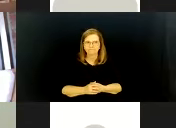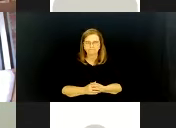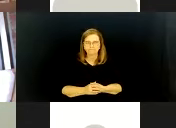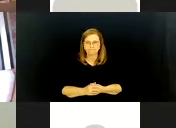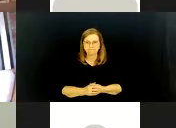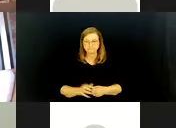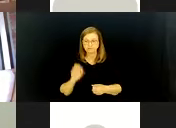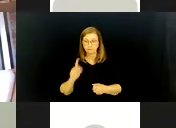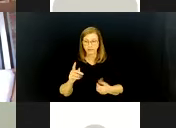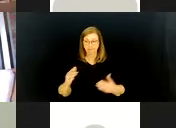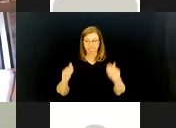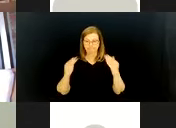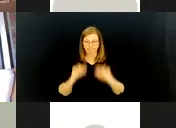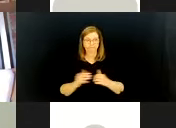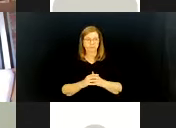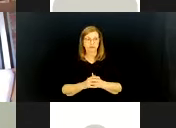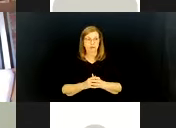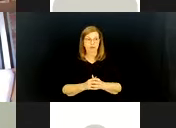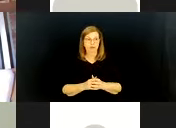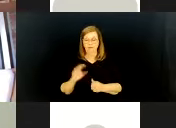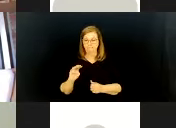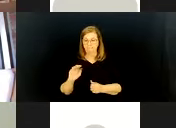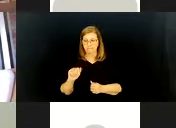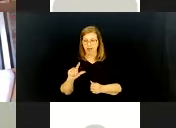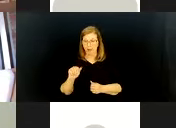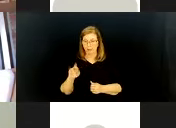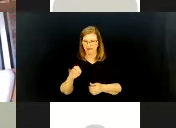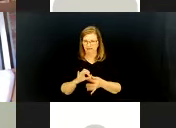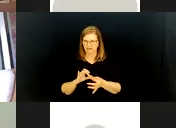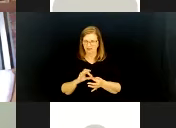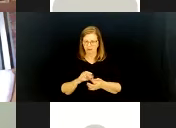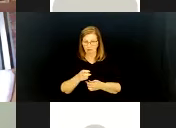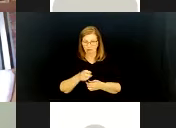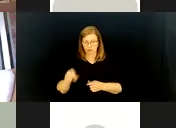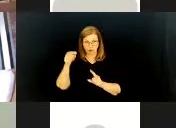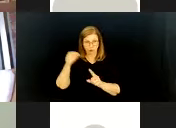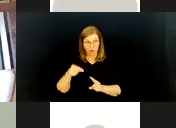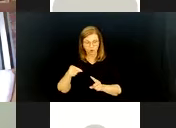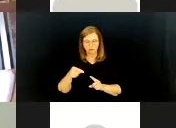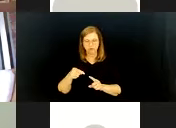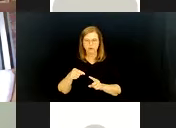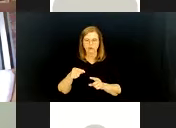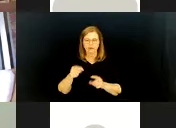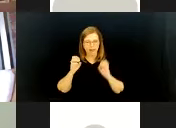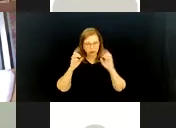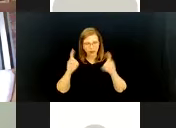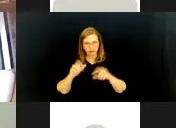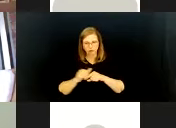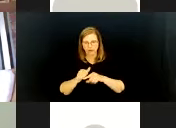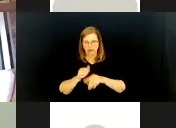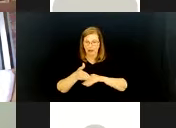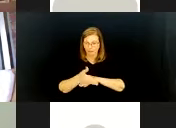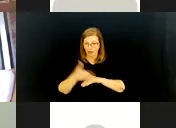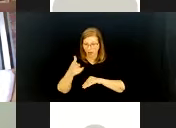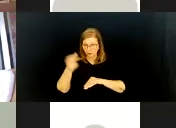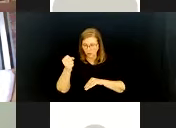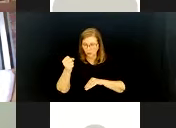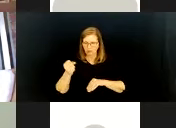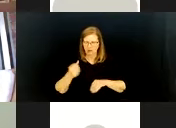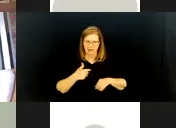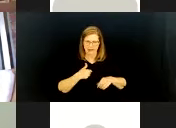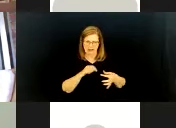Okay, so Mallory mentioned the transition goals, the post-secondary education, training, and employment, and I